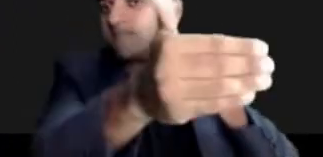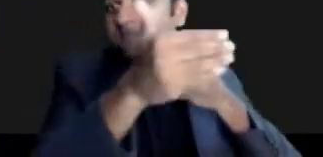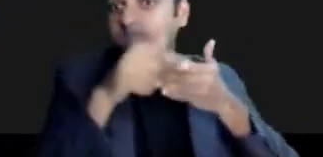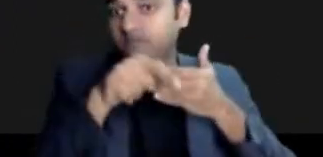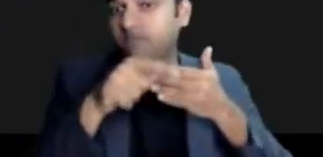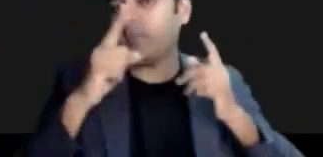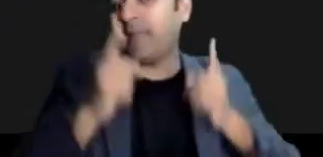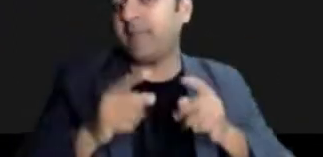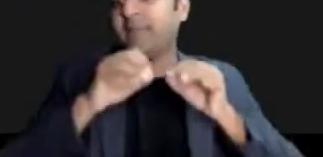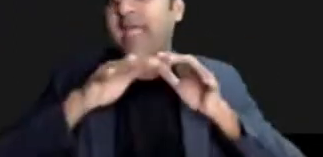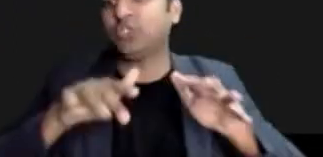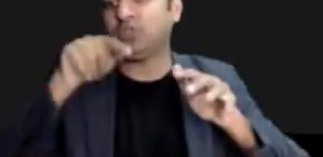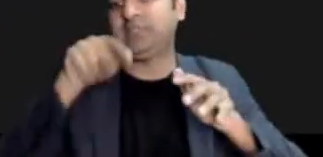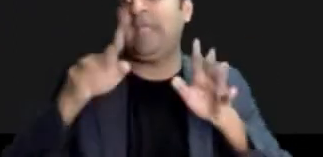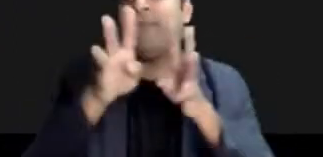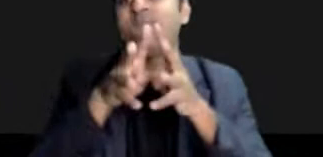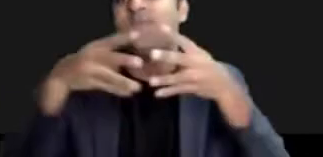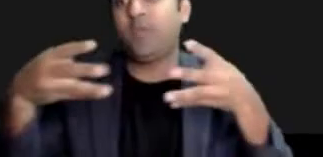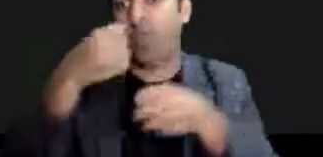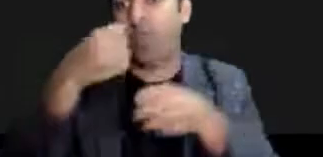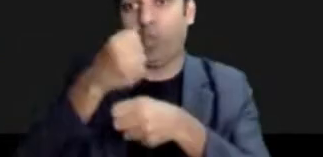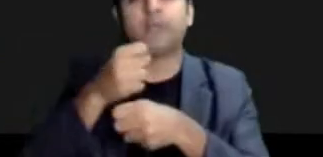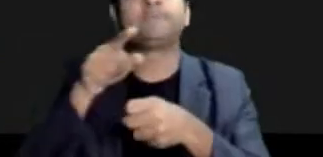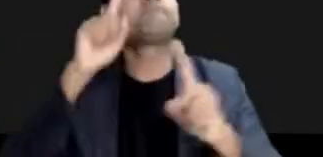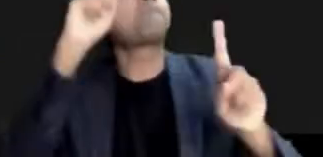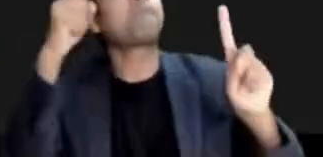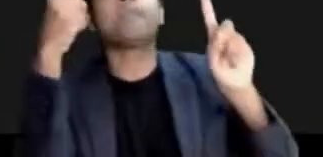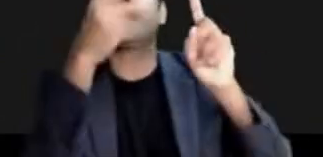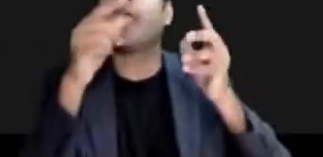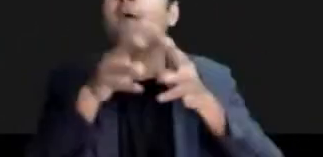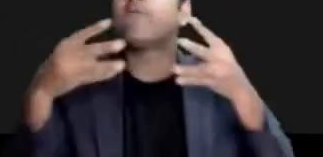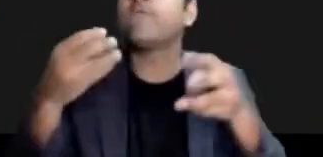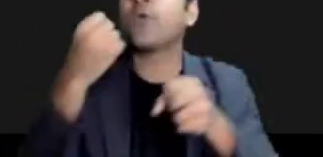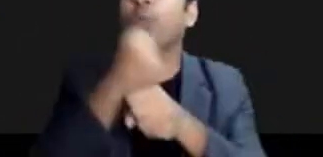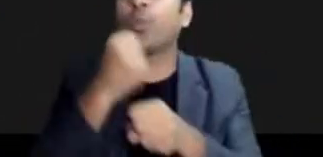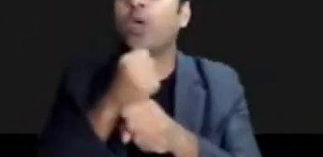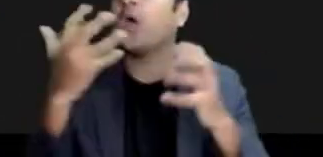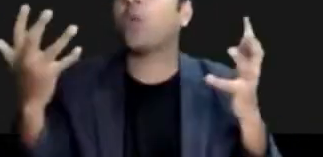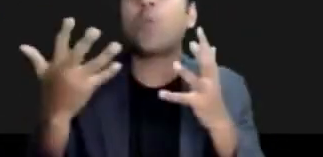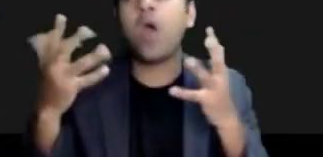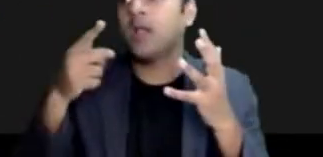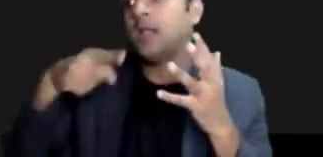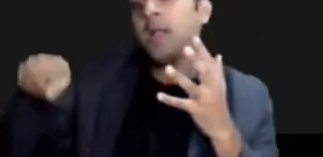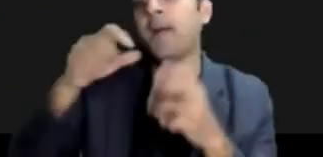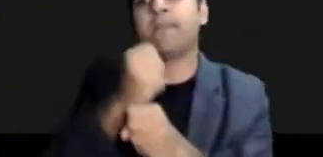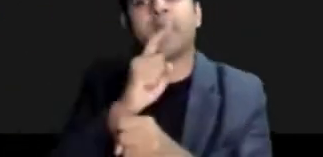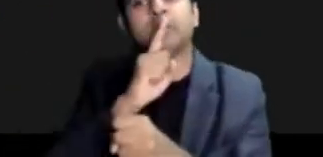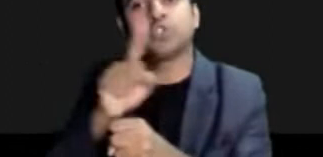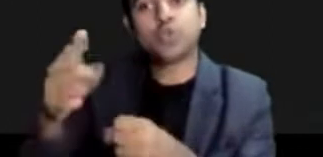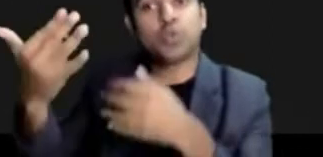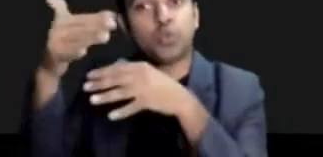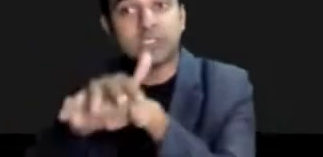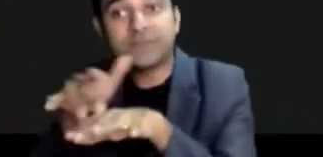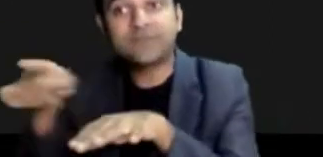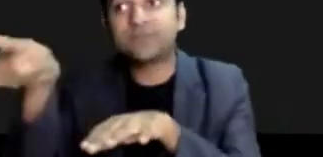efficient disaster risk reduction and management for our planet, which is unfortunately being subject to more